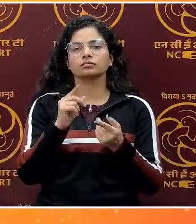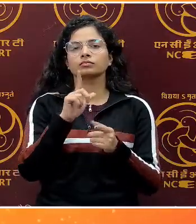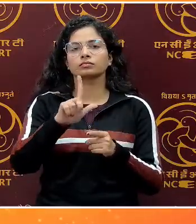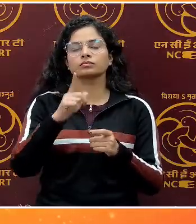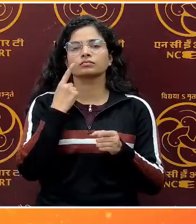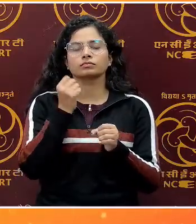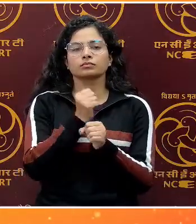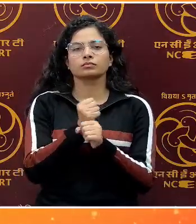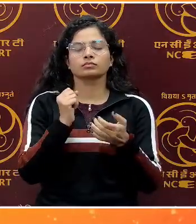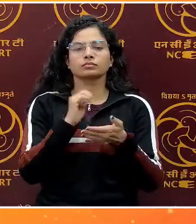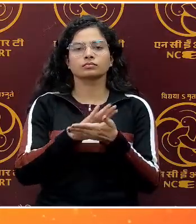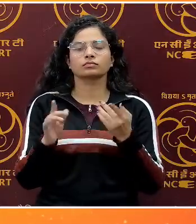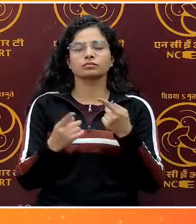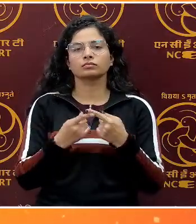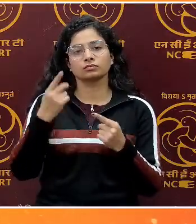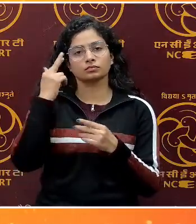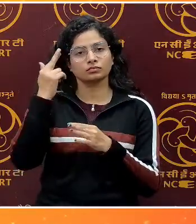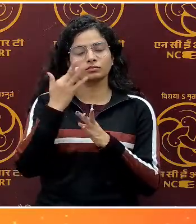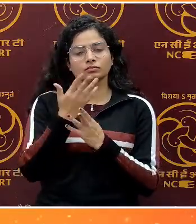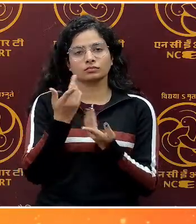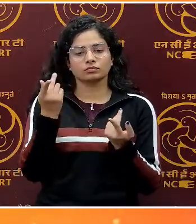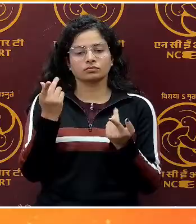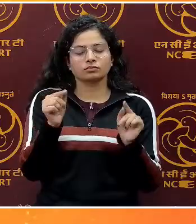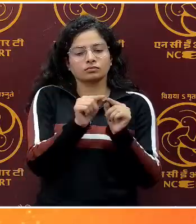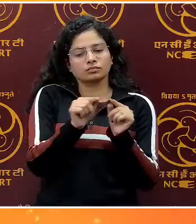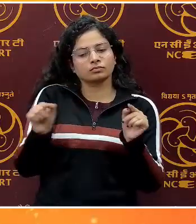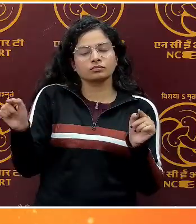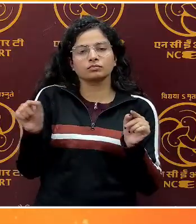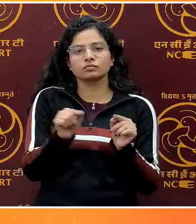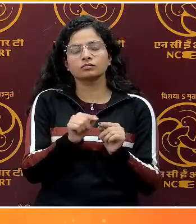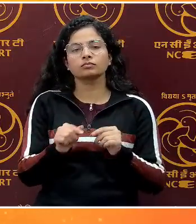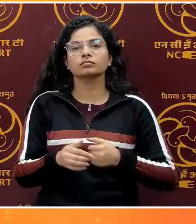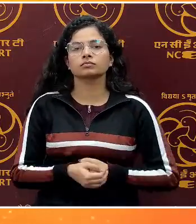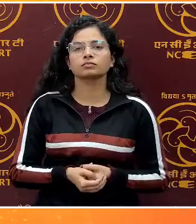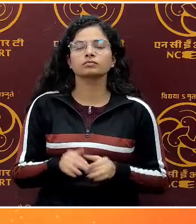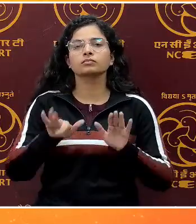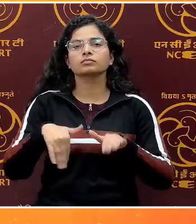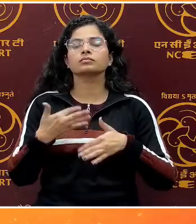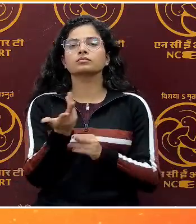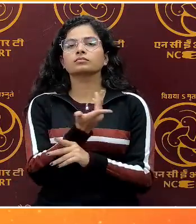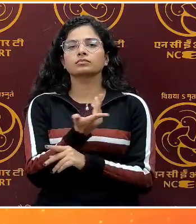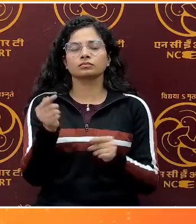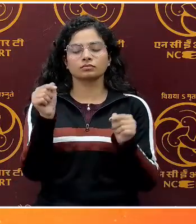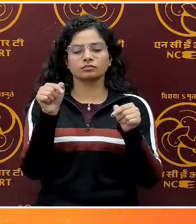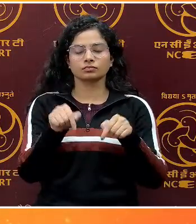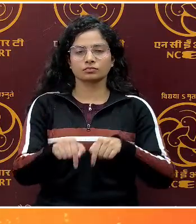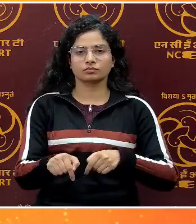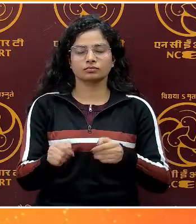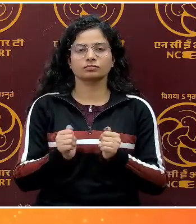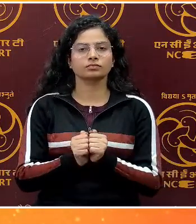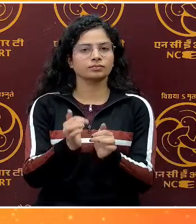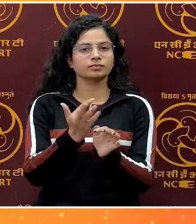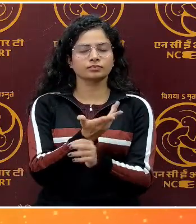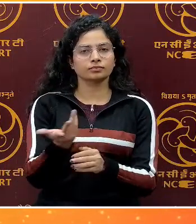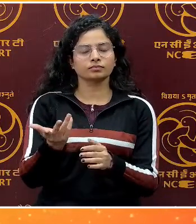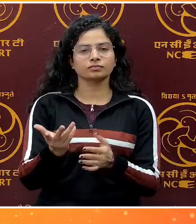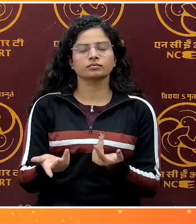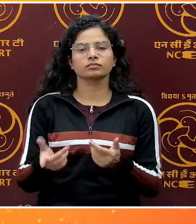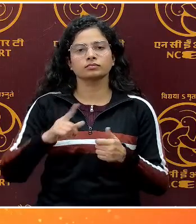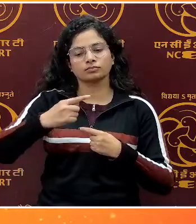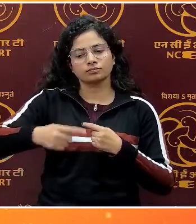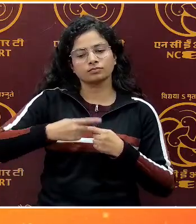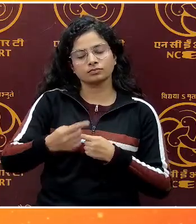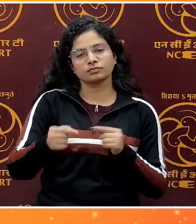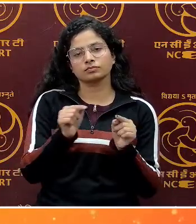light always travels in a straight line. Right. That's how this goes with always